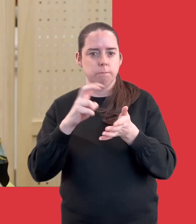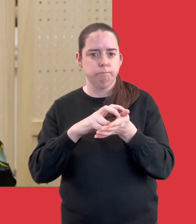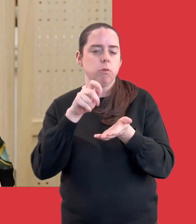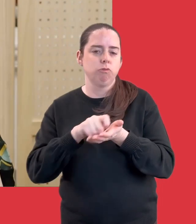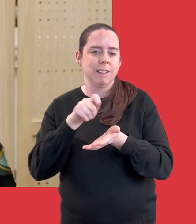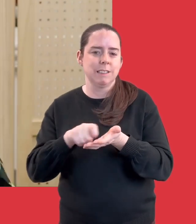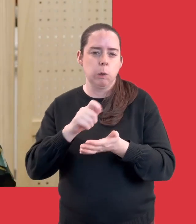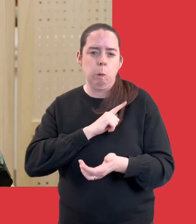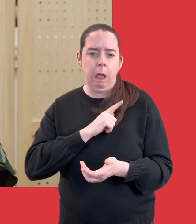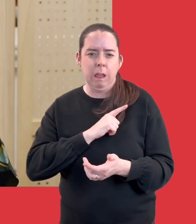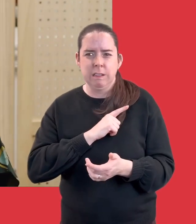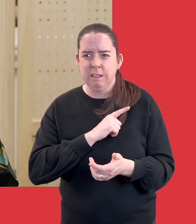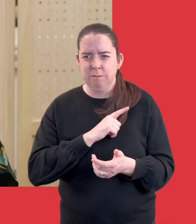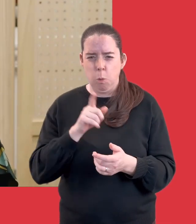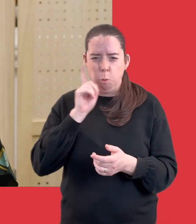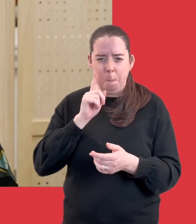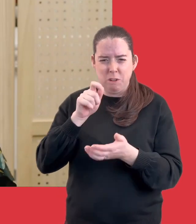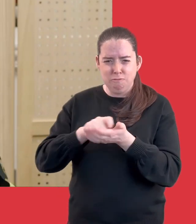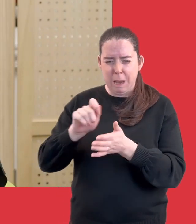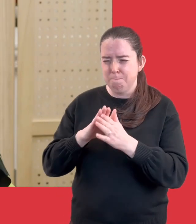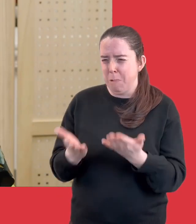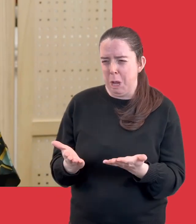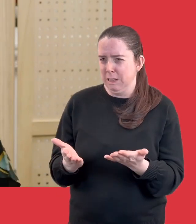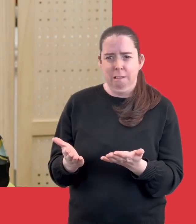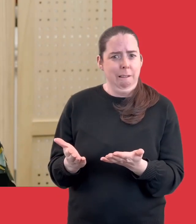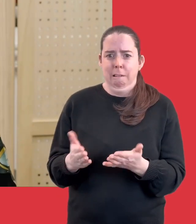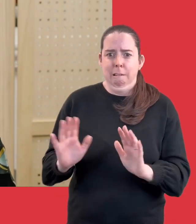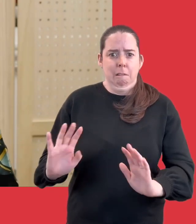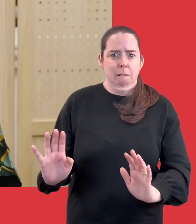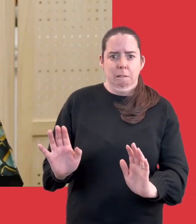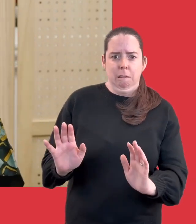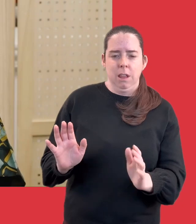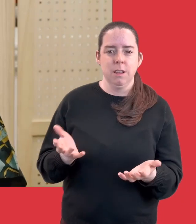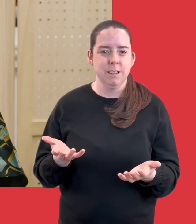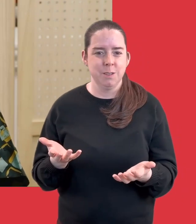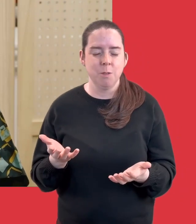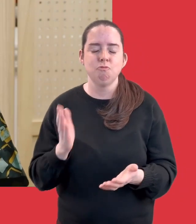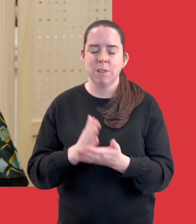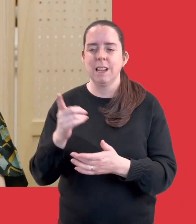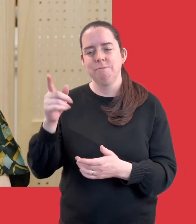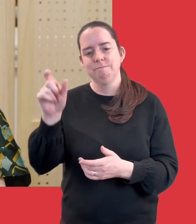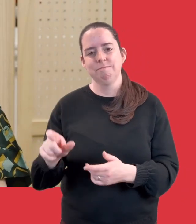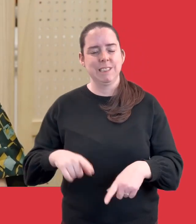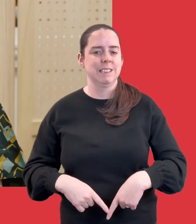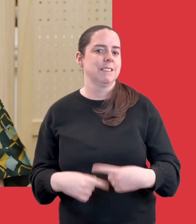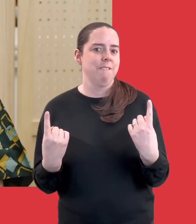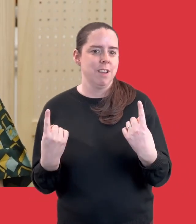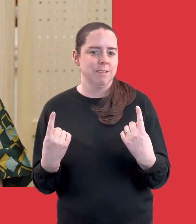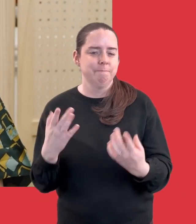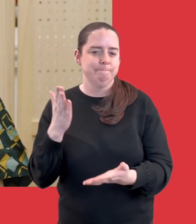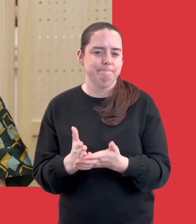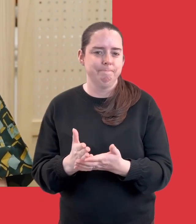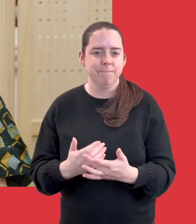because, nobody could entertain the idea of a woman writing books and writing pamphlets as she did. So she really, really